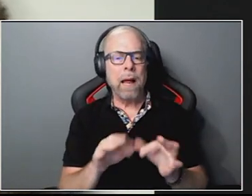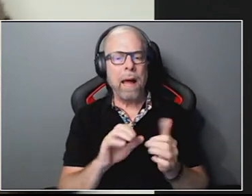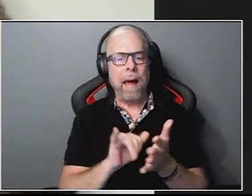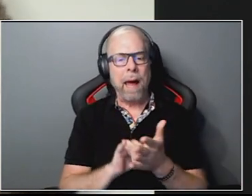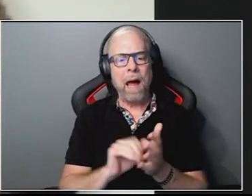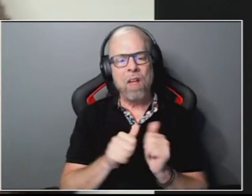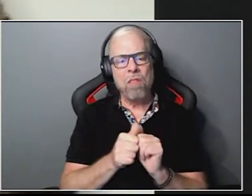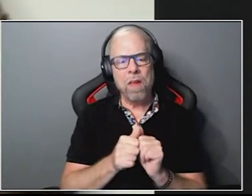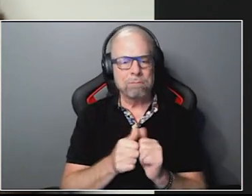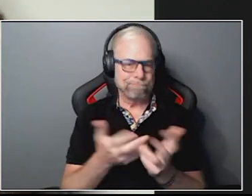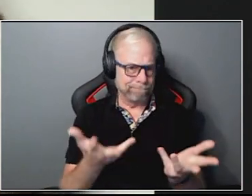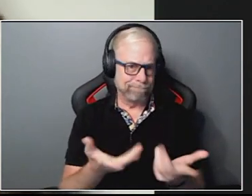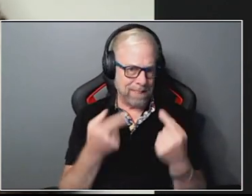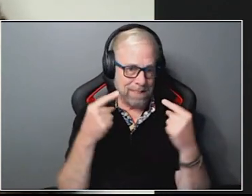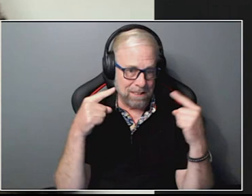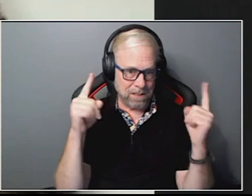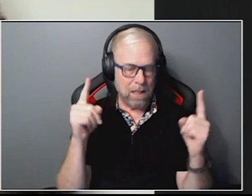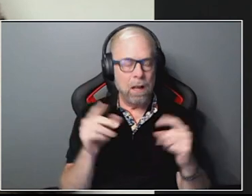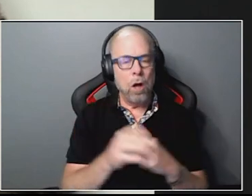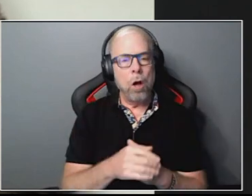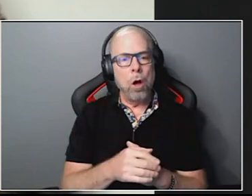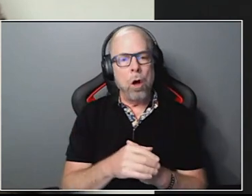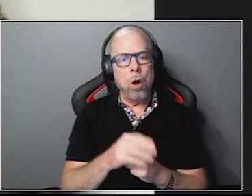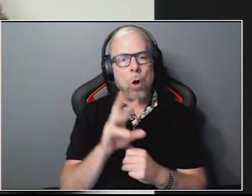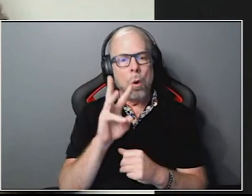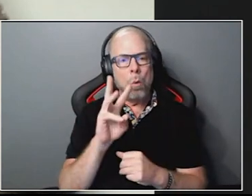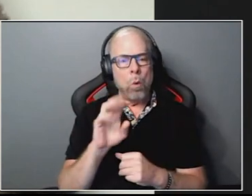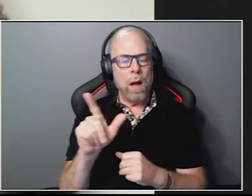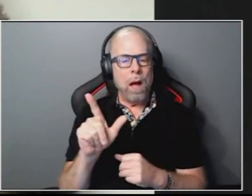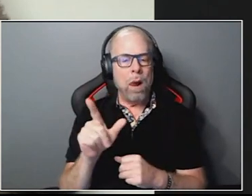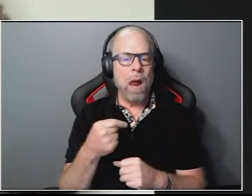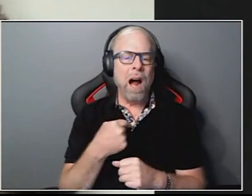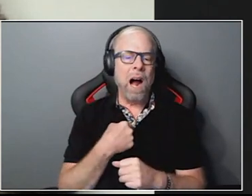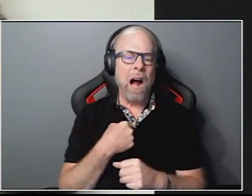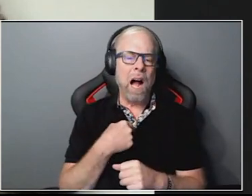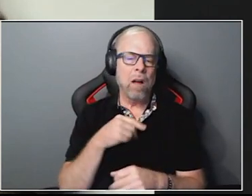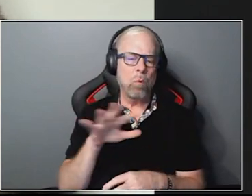became that successful. Well, I was about,